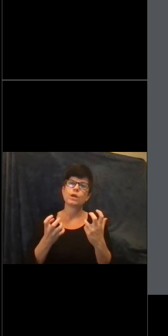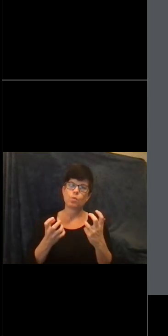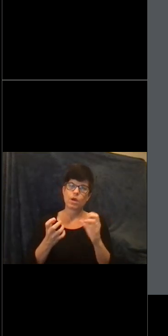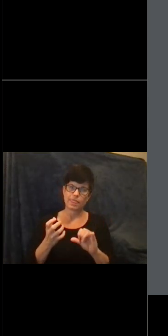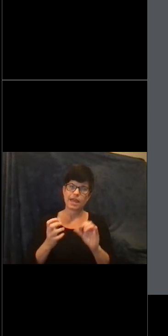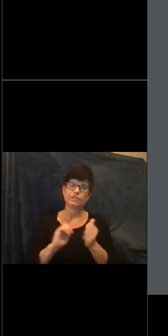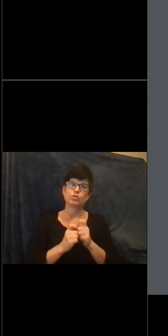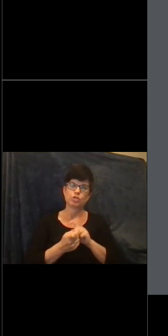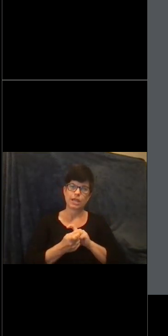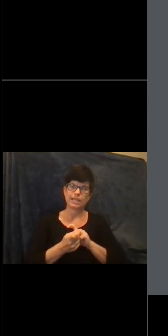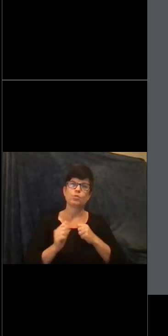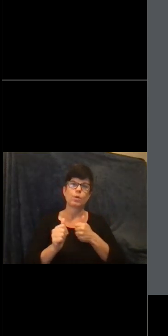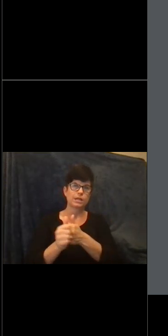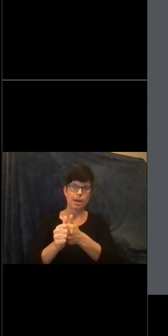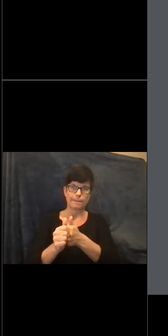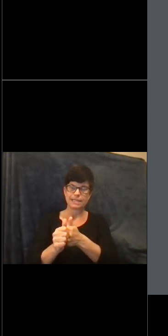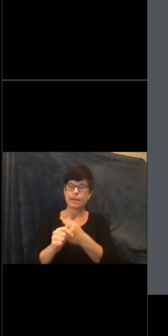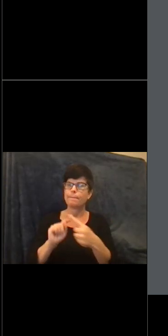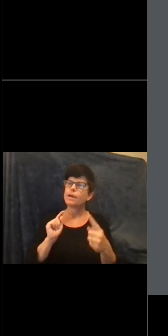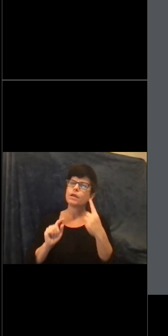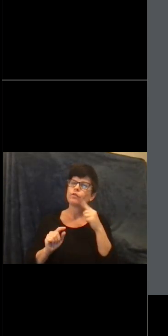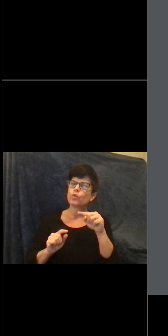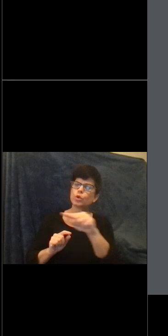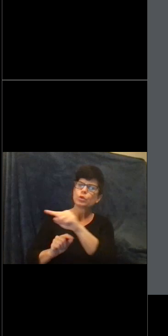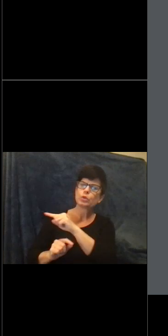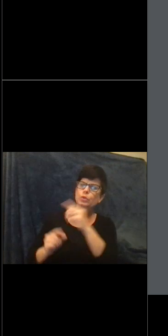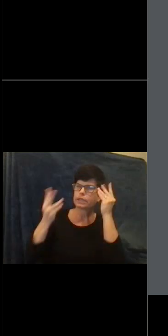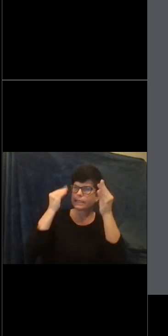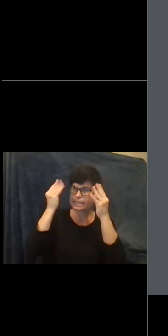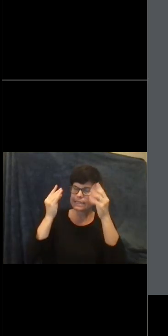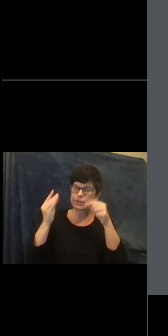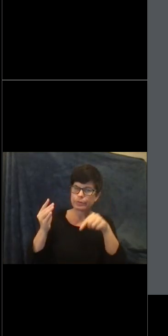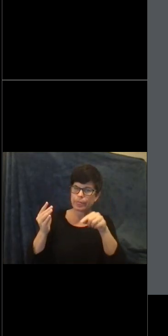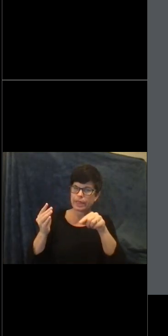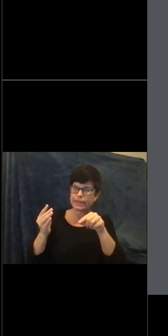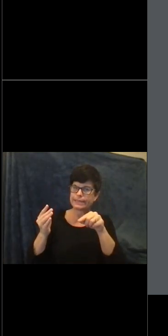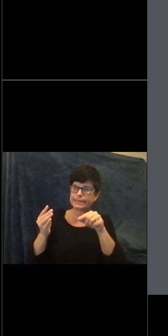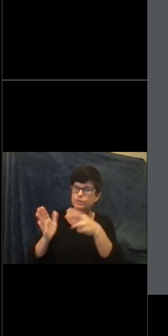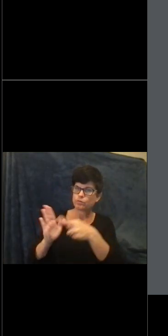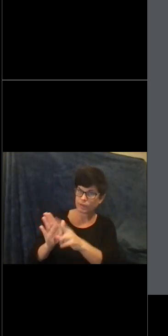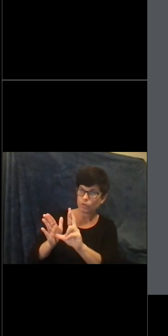But again, it's for your consideration and review.